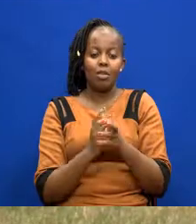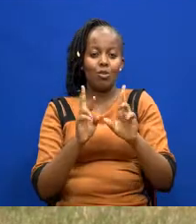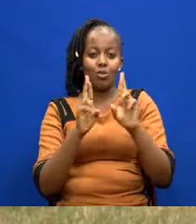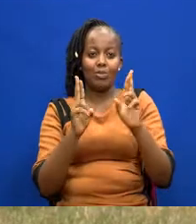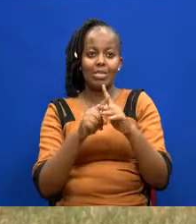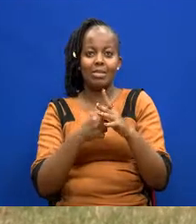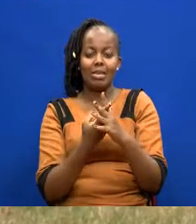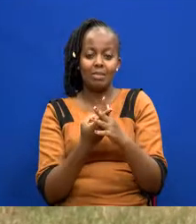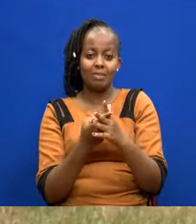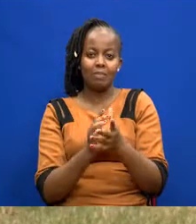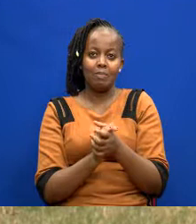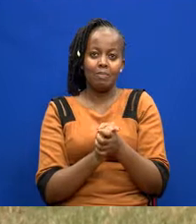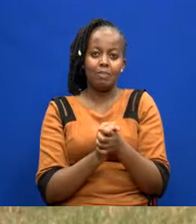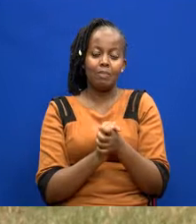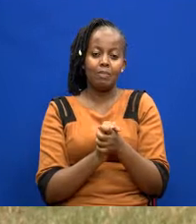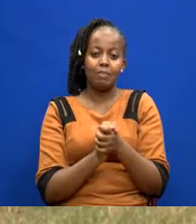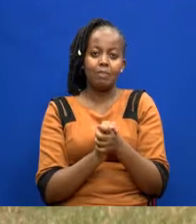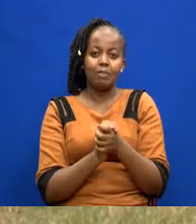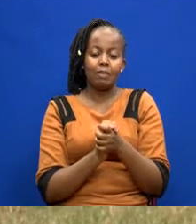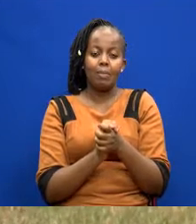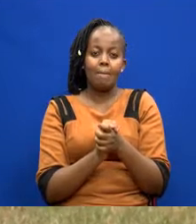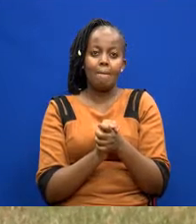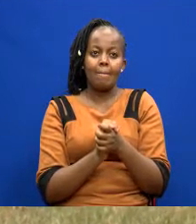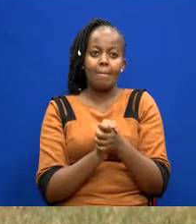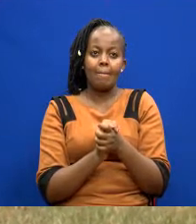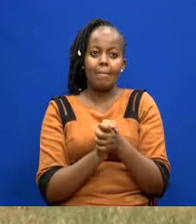Whenever you're ready, Vincent, let's start.